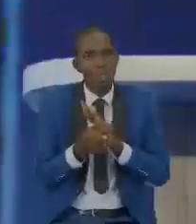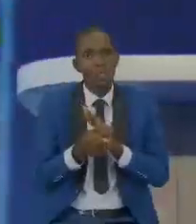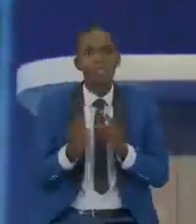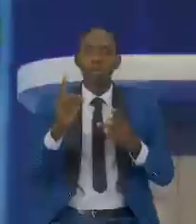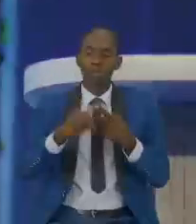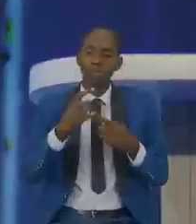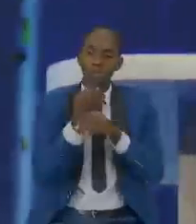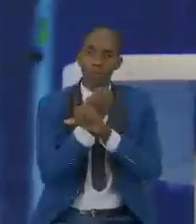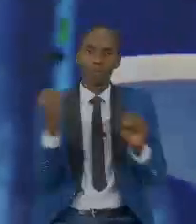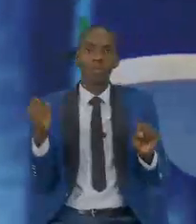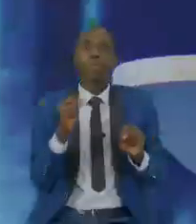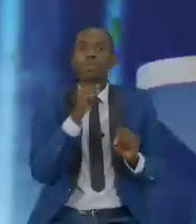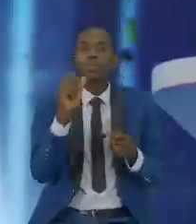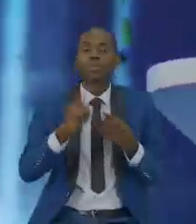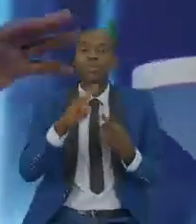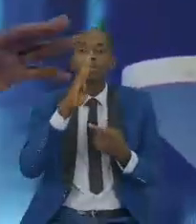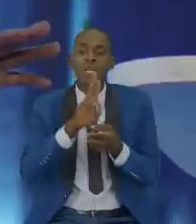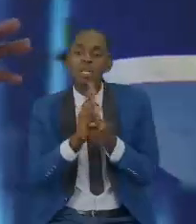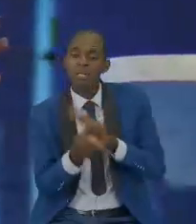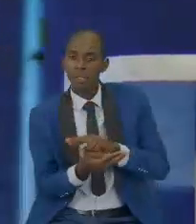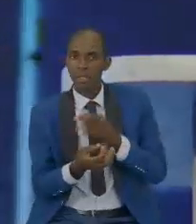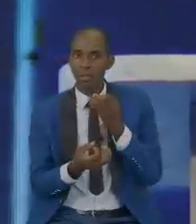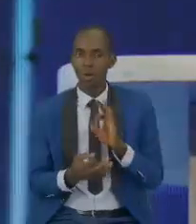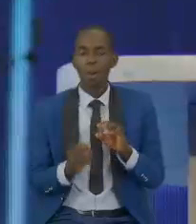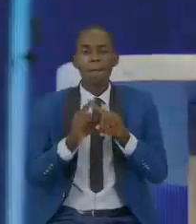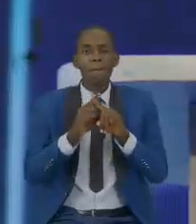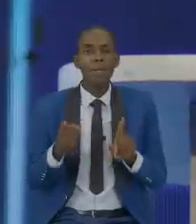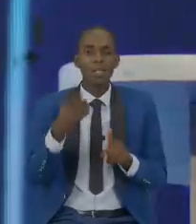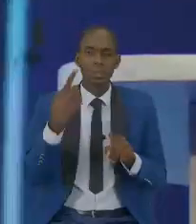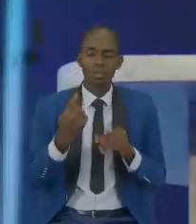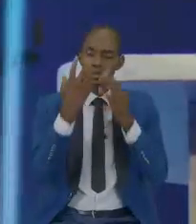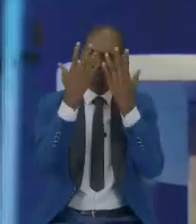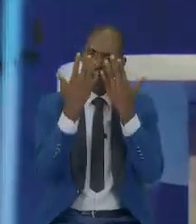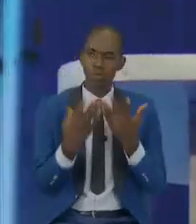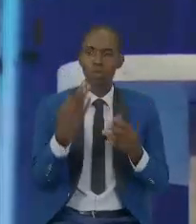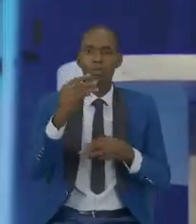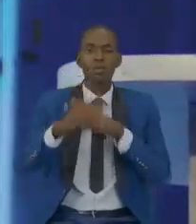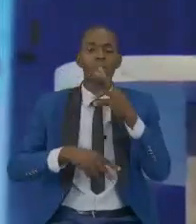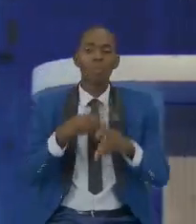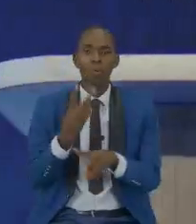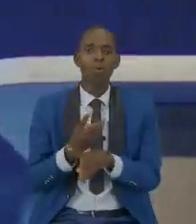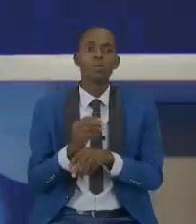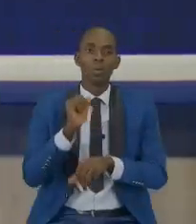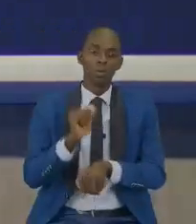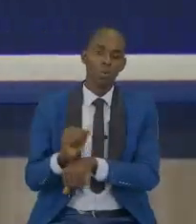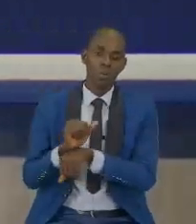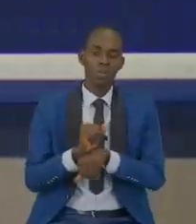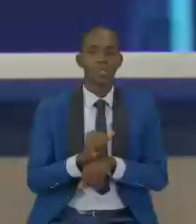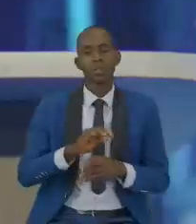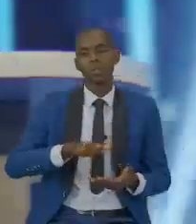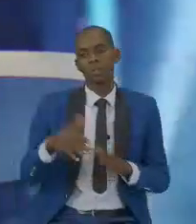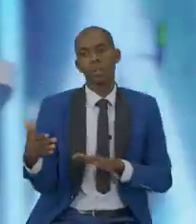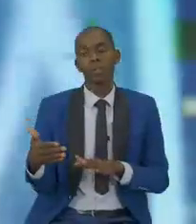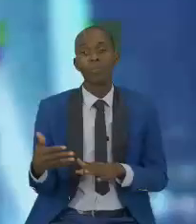regretted of. That's what it means. And but the sorrow of the world worketh death. And as you come to the